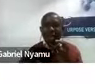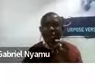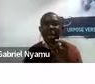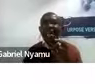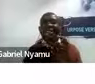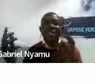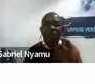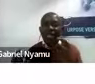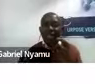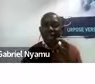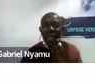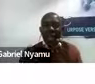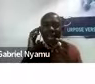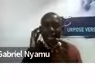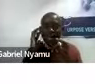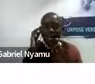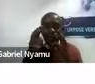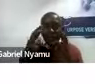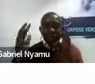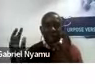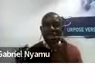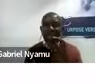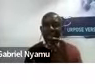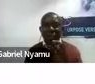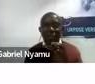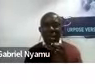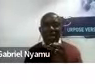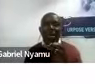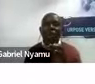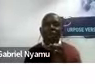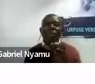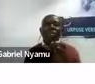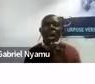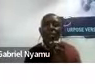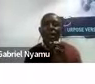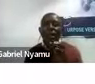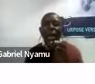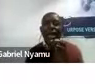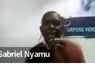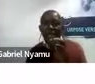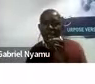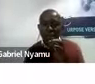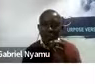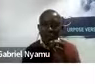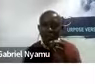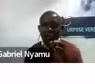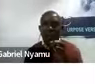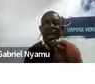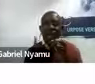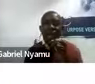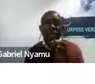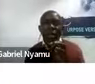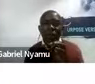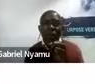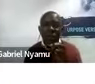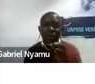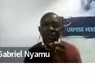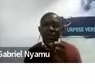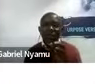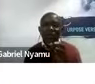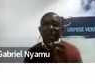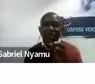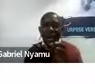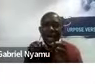clothes, but I can see clothes in the hanging line, the clothing line. Then he looks at me and told me, Gabriel, I dress people. I don't sell